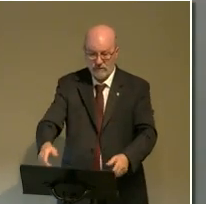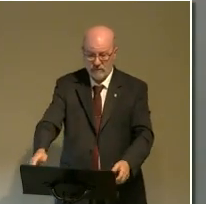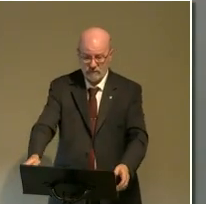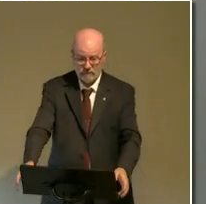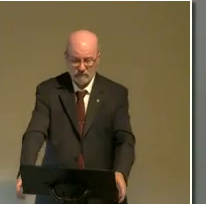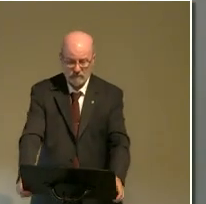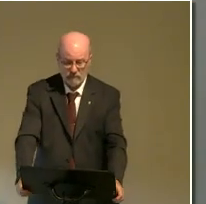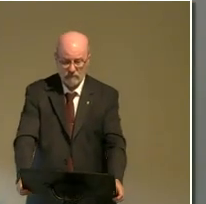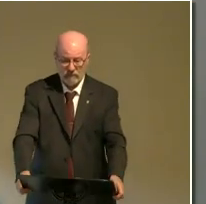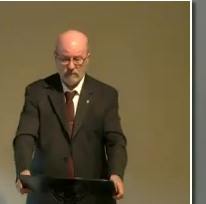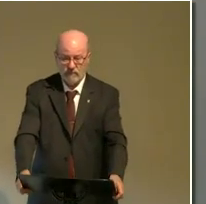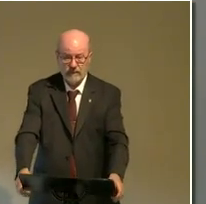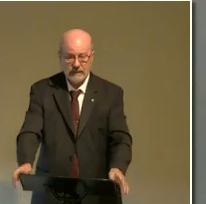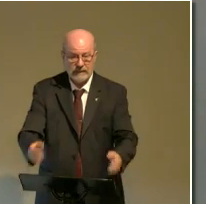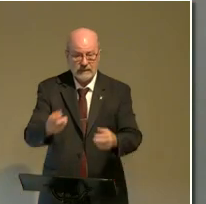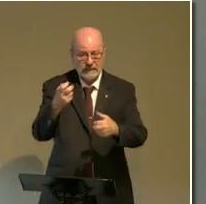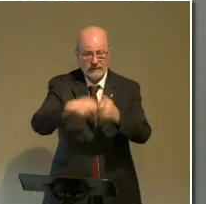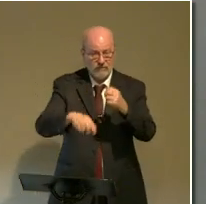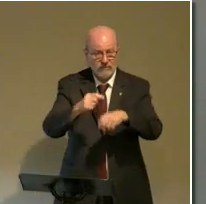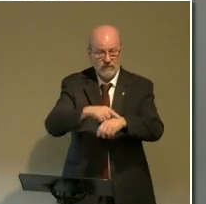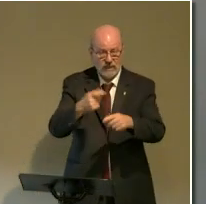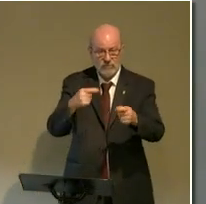Okay, difficult times do happen.